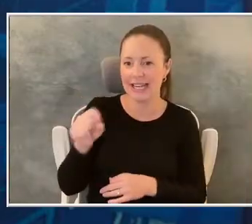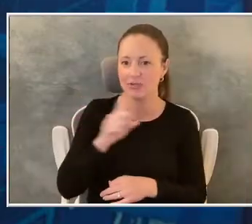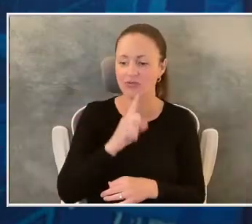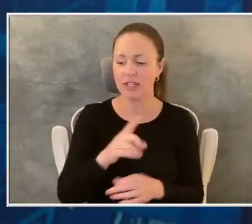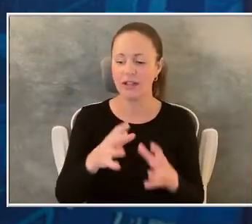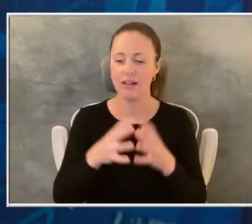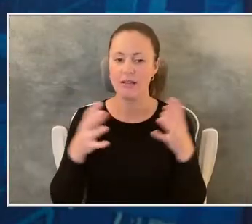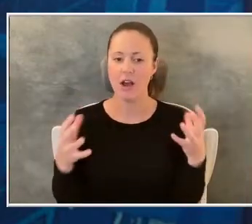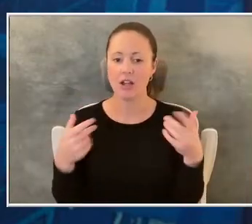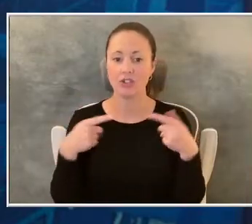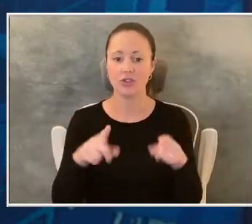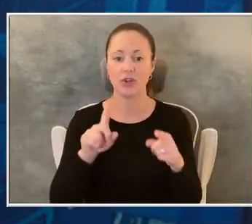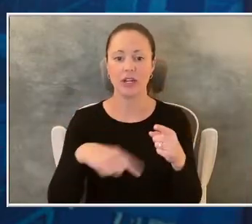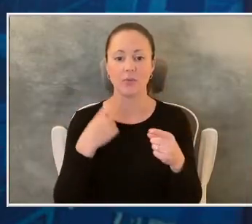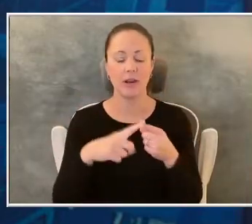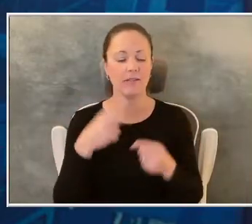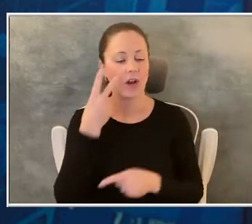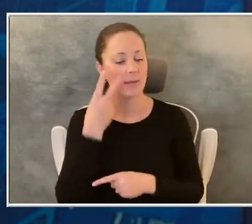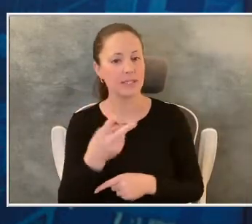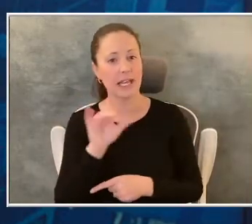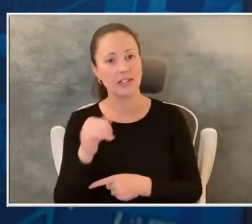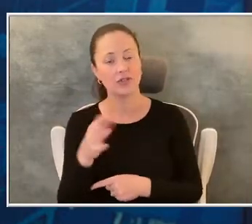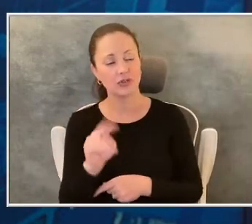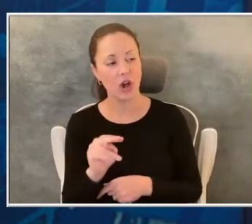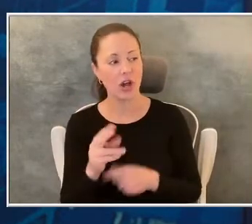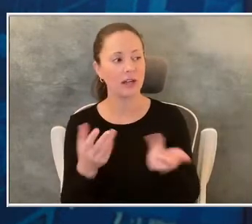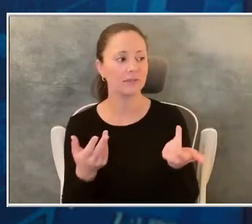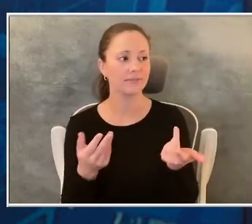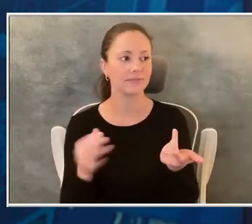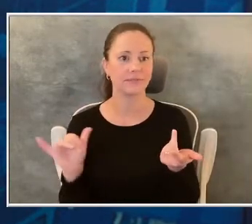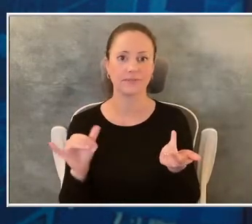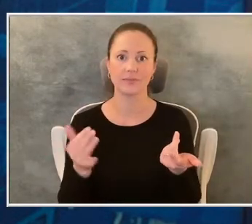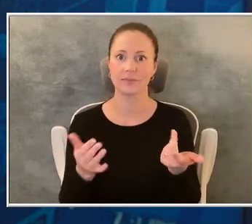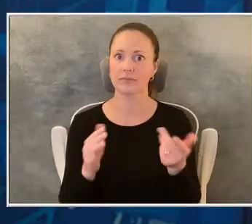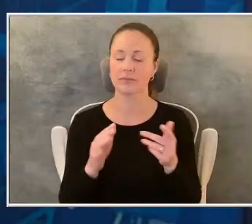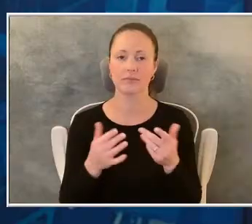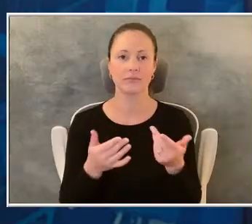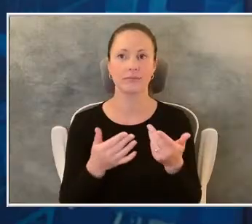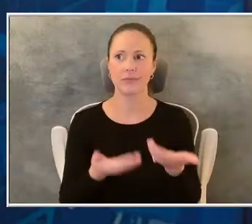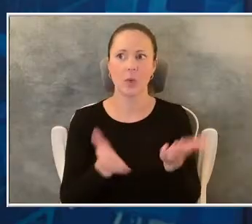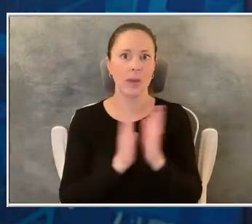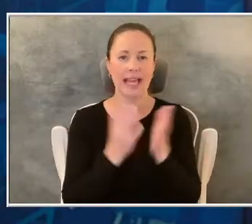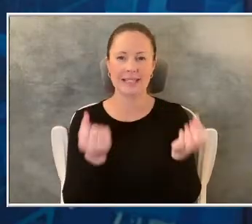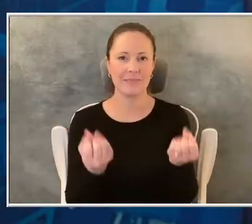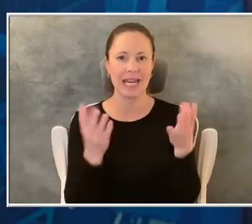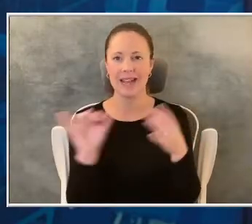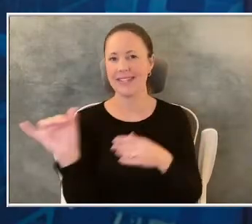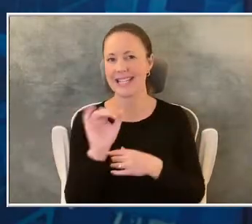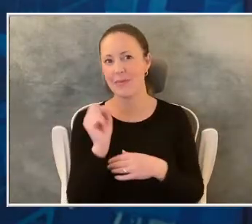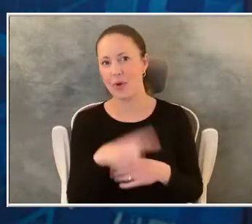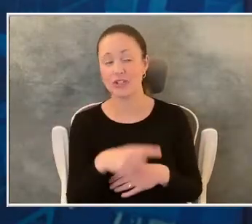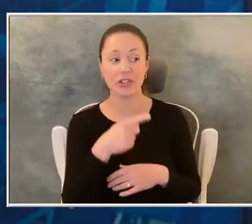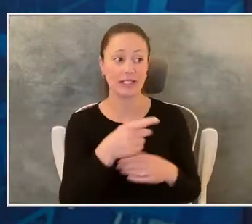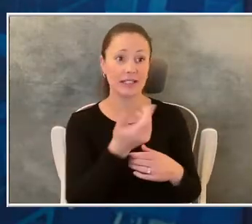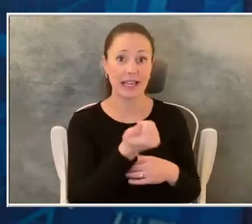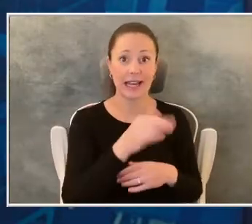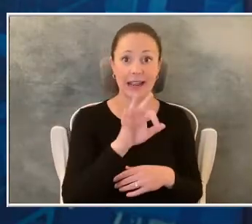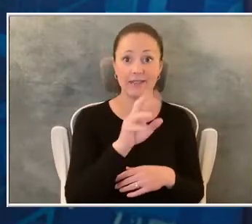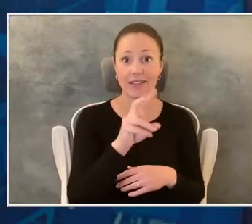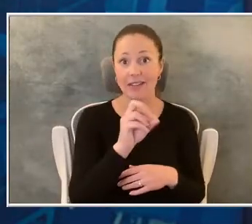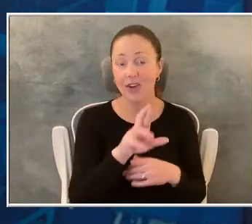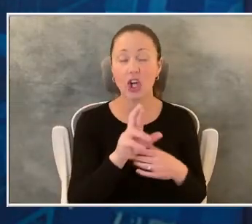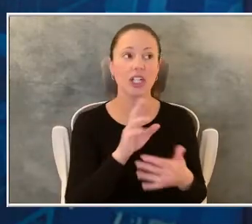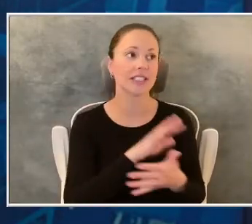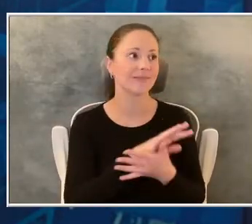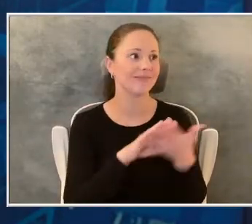when I'm seeing John is, you know, we ask a lot of the same questions. Are you having any fevers? And a lot of questions too, assessing